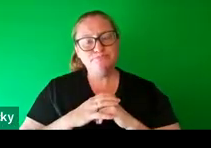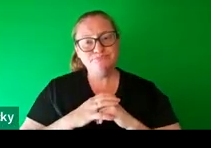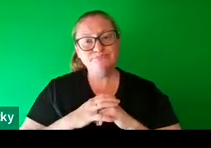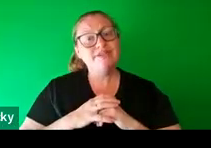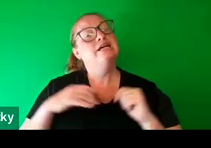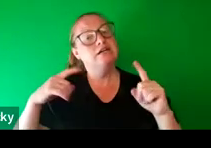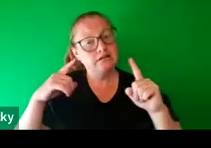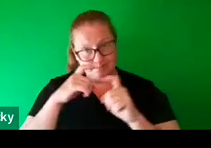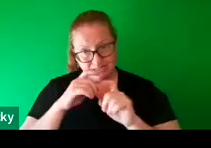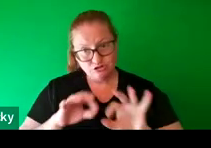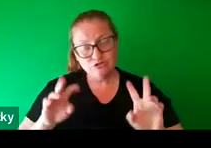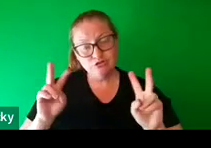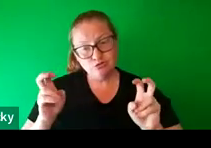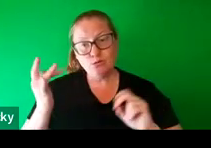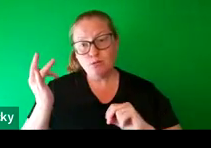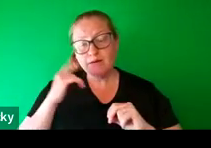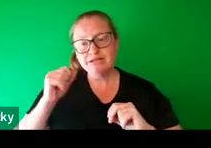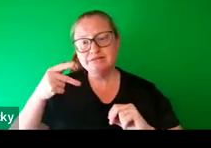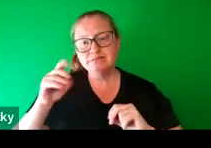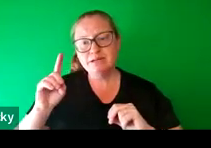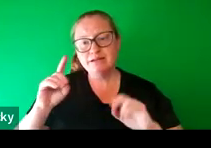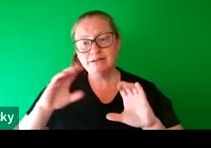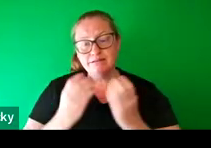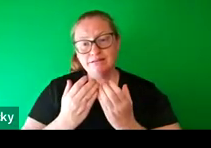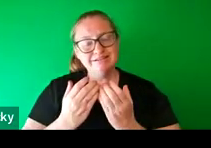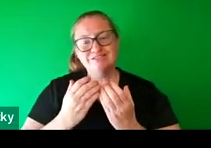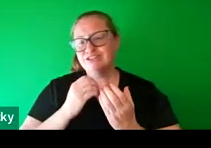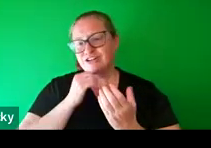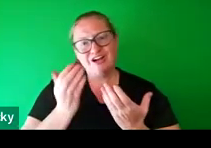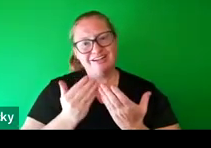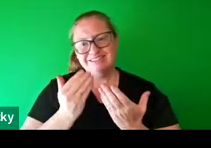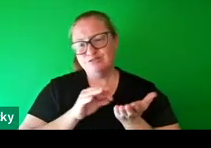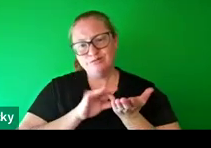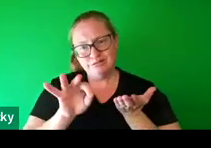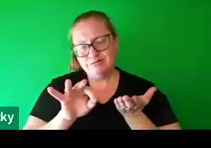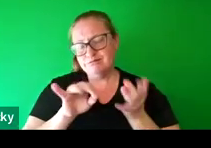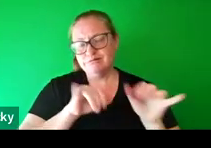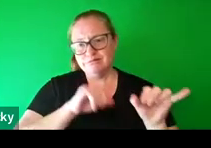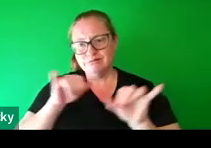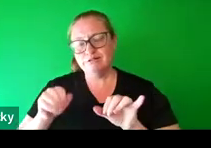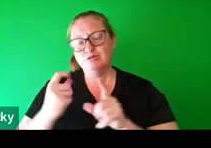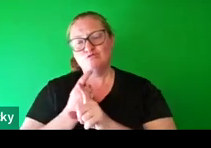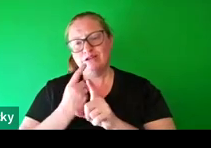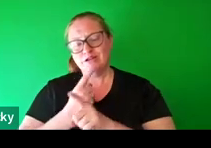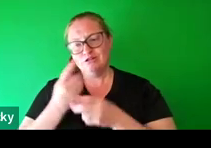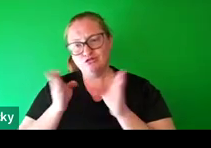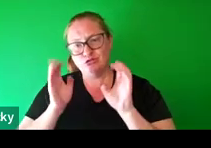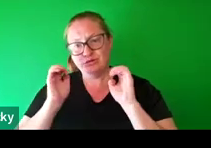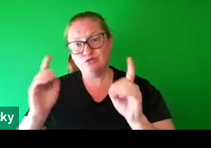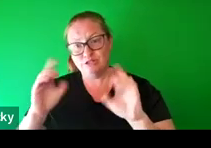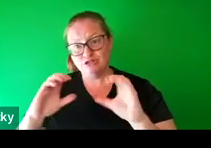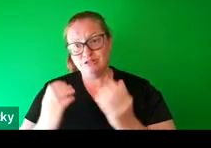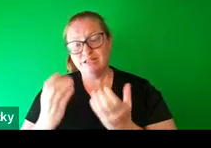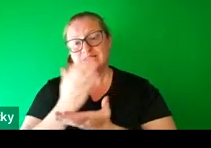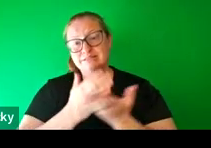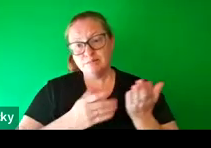complex issue because SPED classes aren't as easy to count as regular ed, gen ed classes, and some of